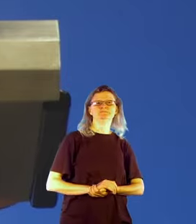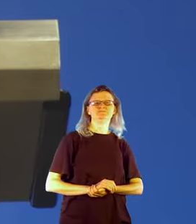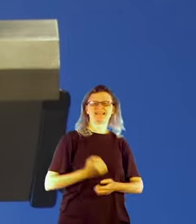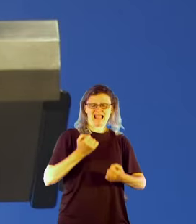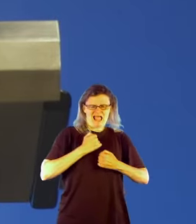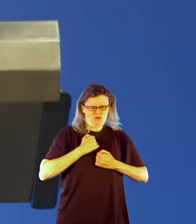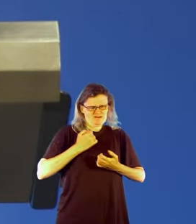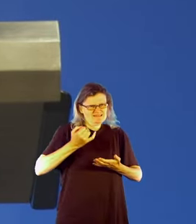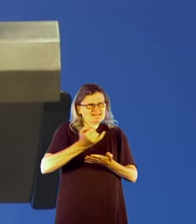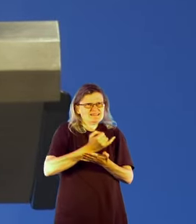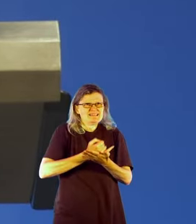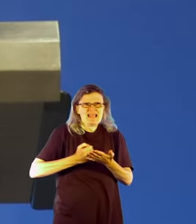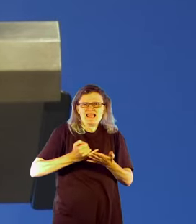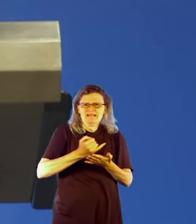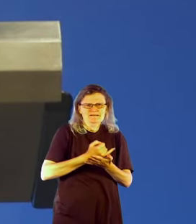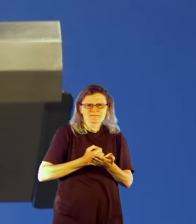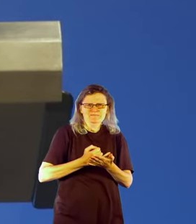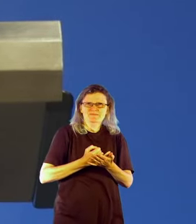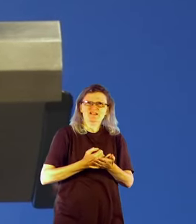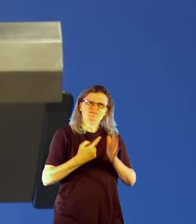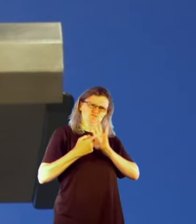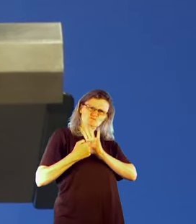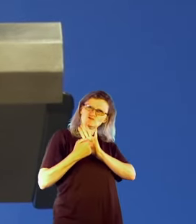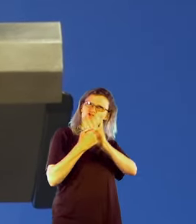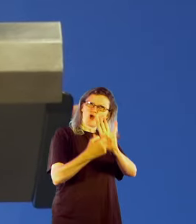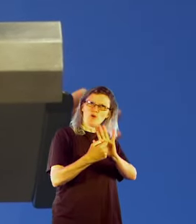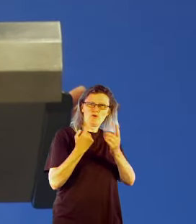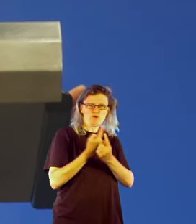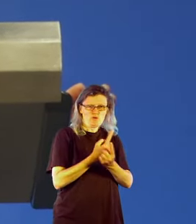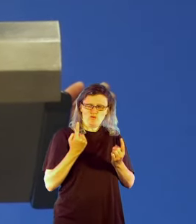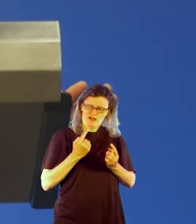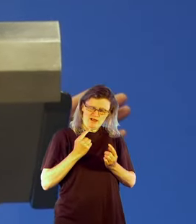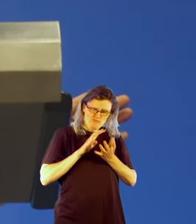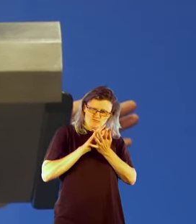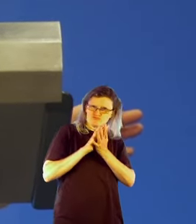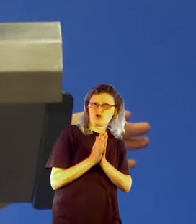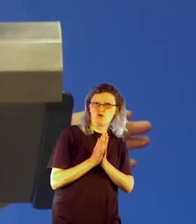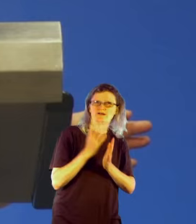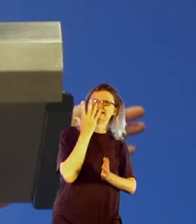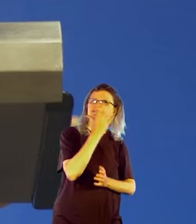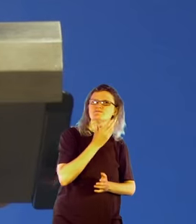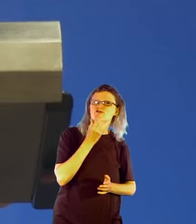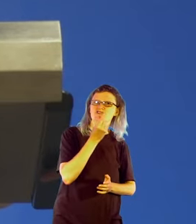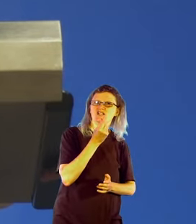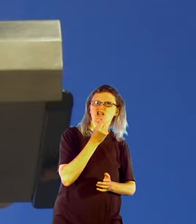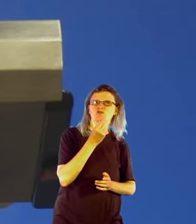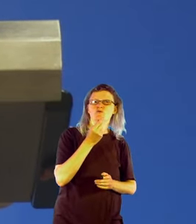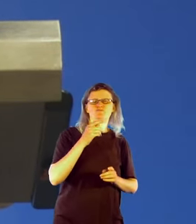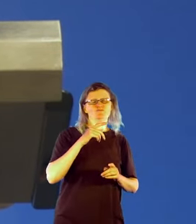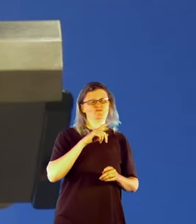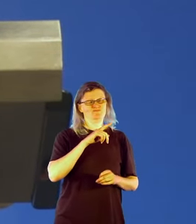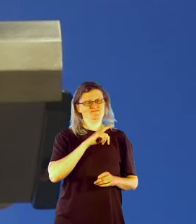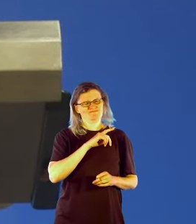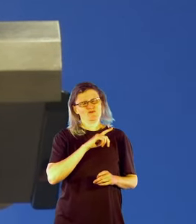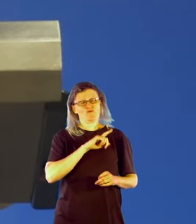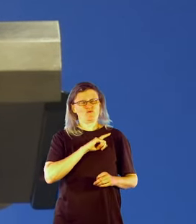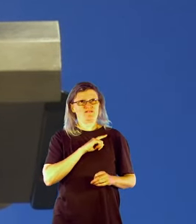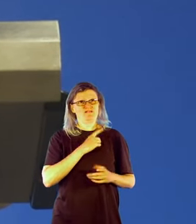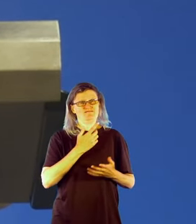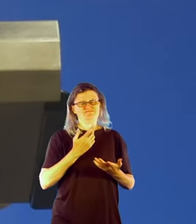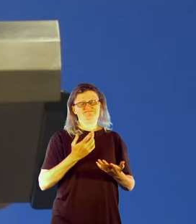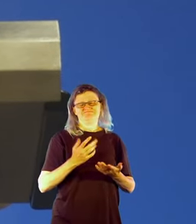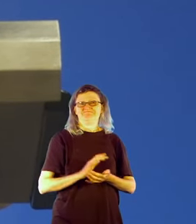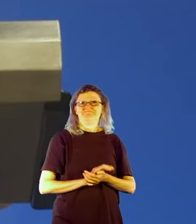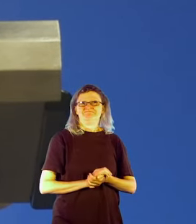Our sin is both a sign that we are broken spiritually and the cause of our spiritual brokenness.